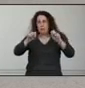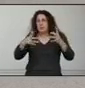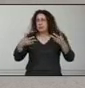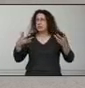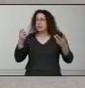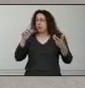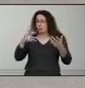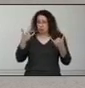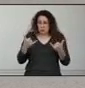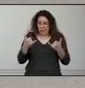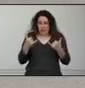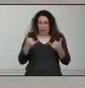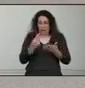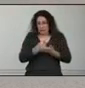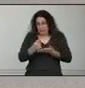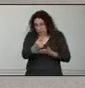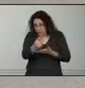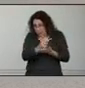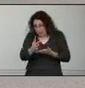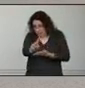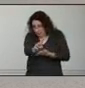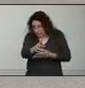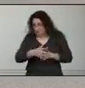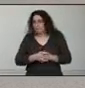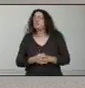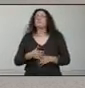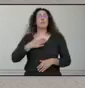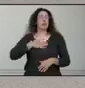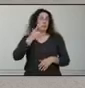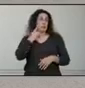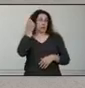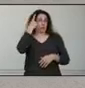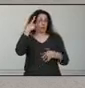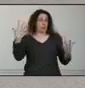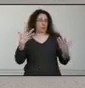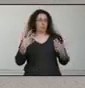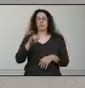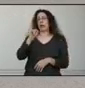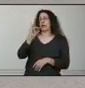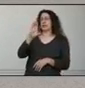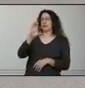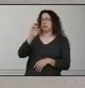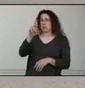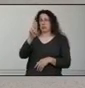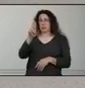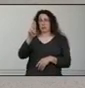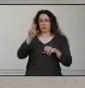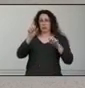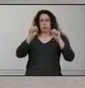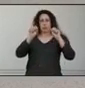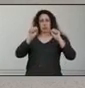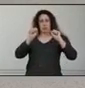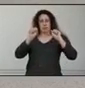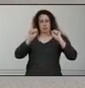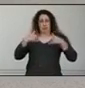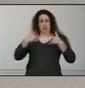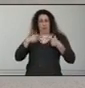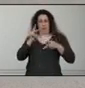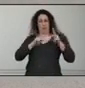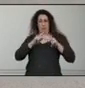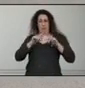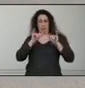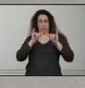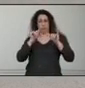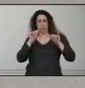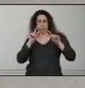couple of weeks? From what I know, from what I understand, ICU capacity is something that we're monitoring very closely,